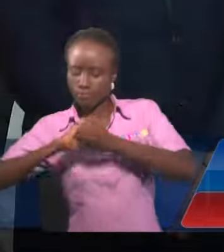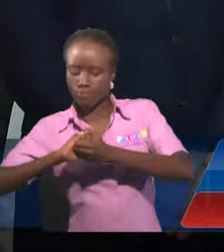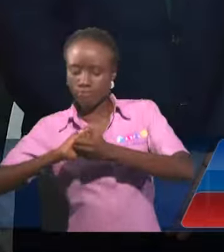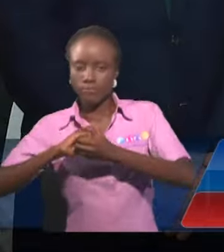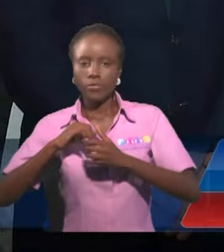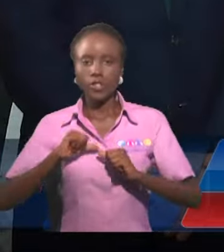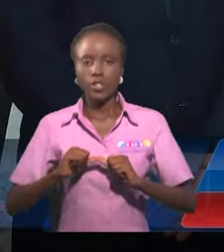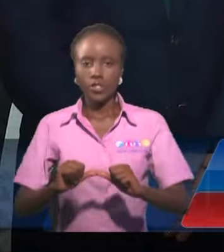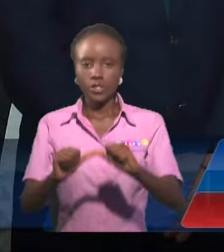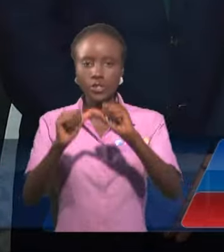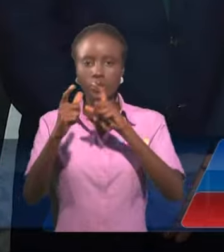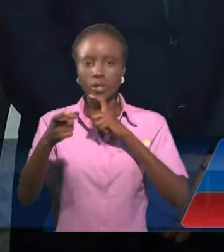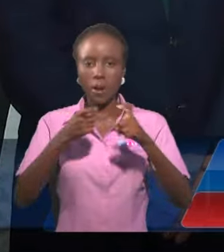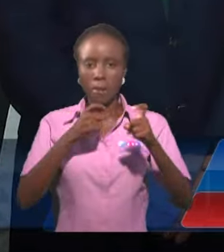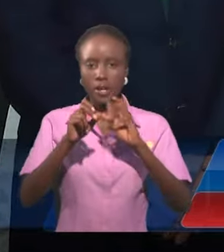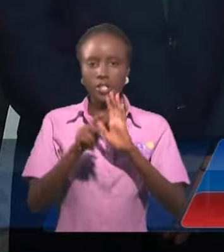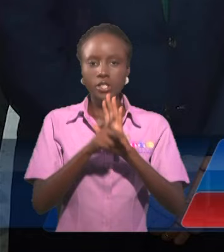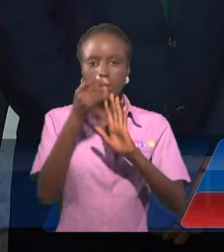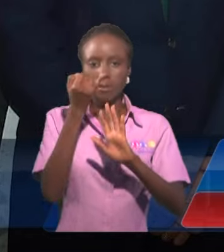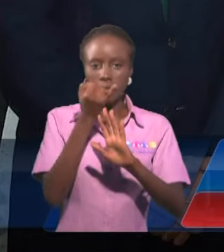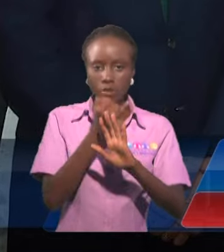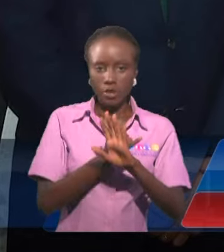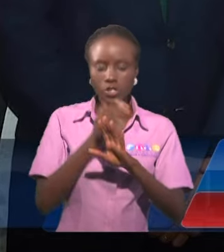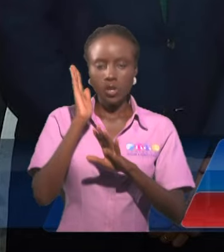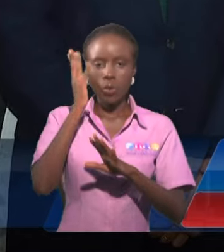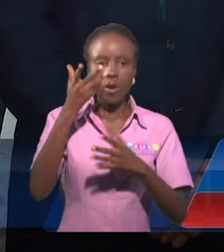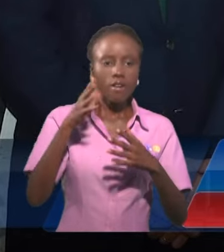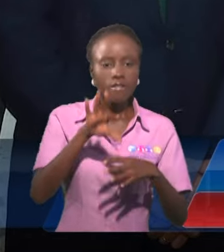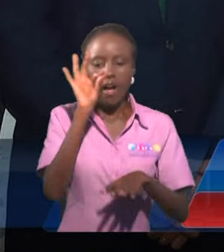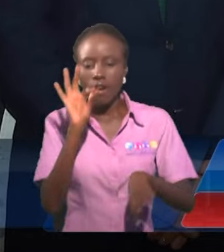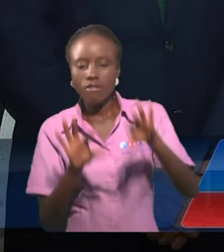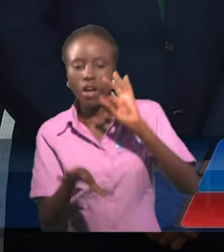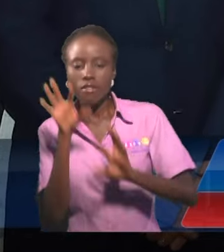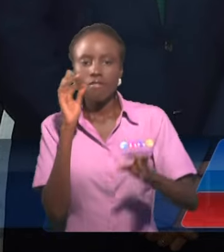company continues to manage projects that will bring gas discoveries and